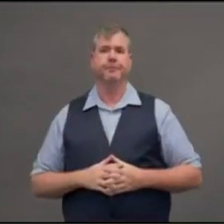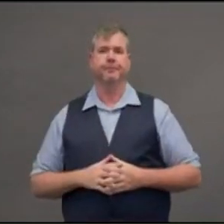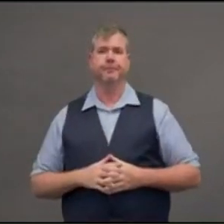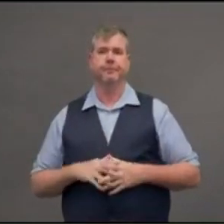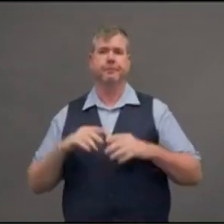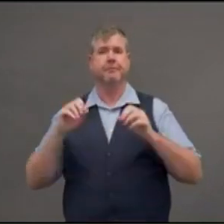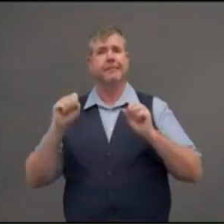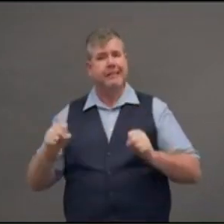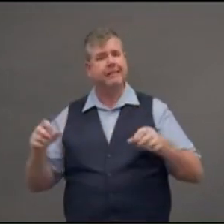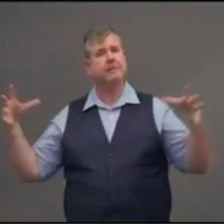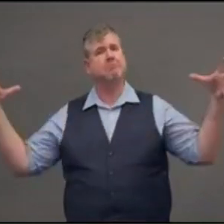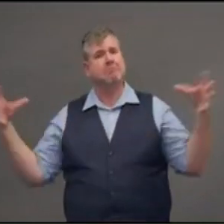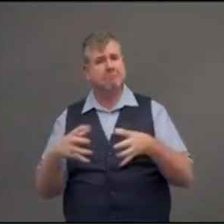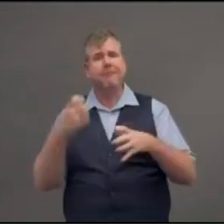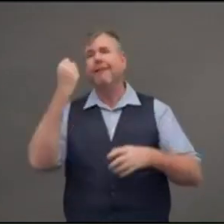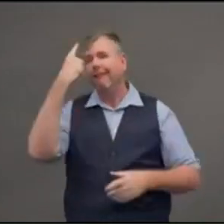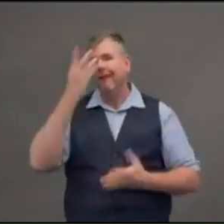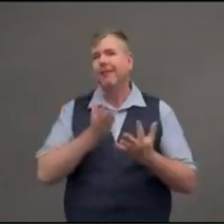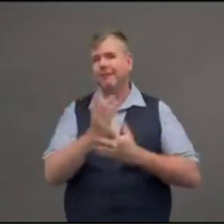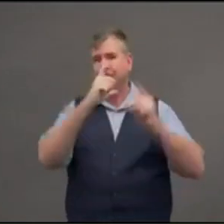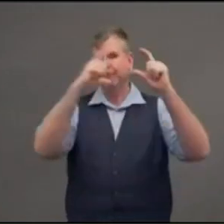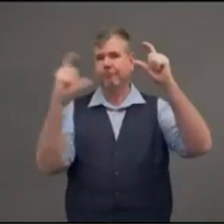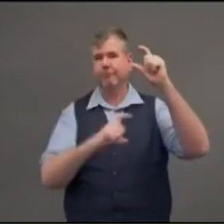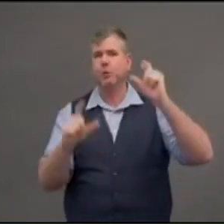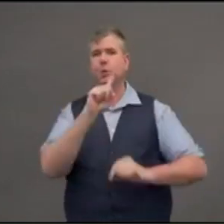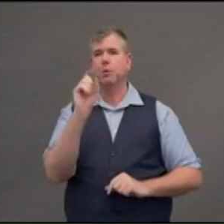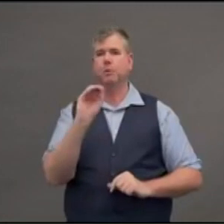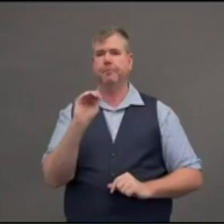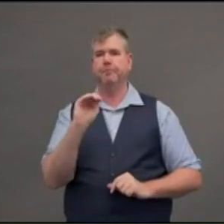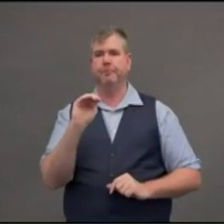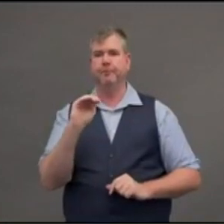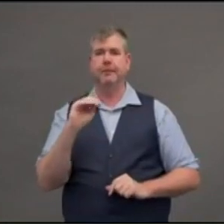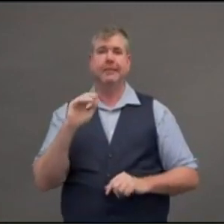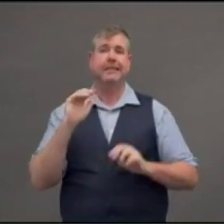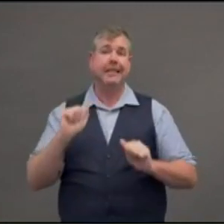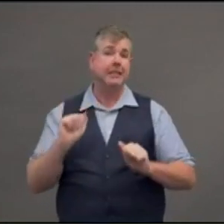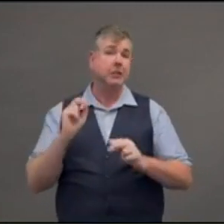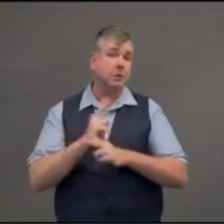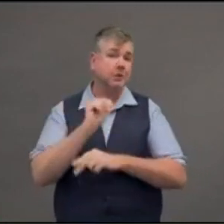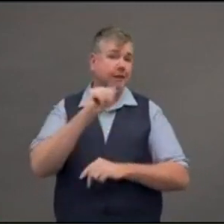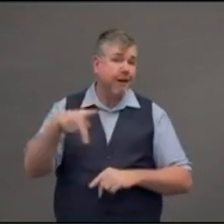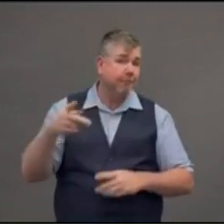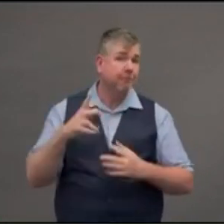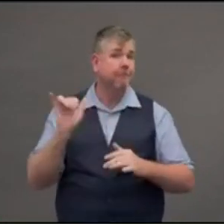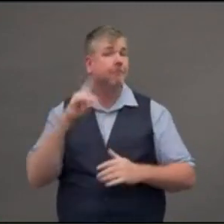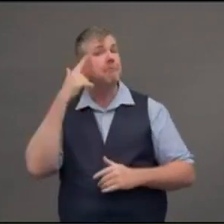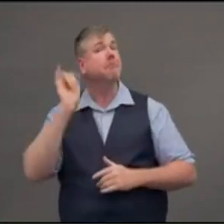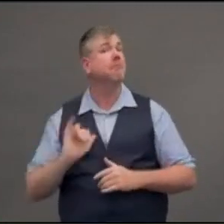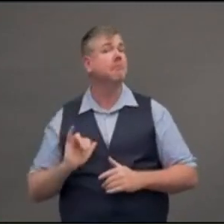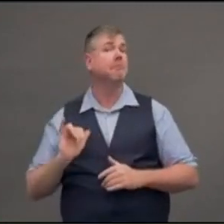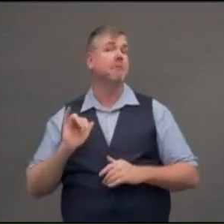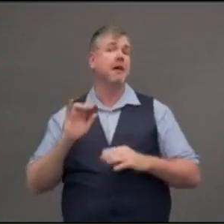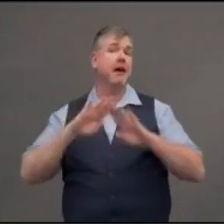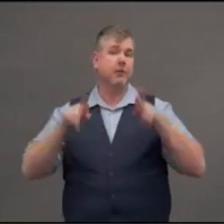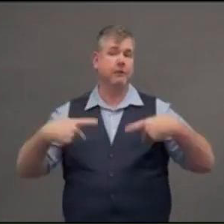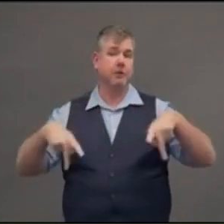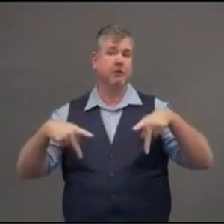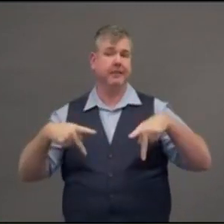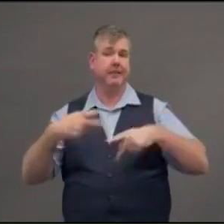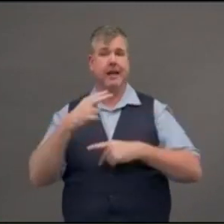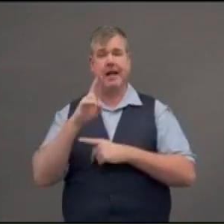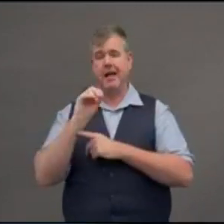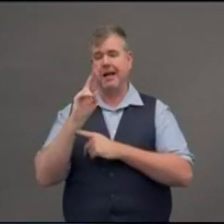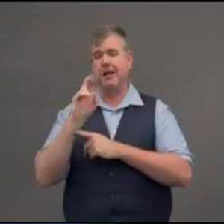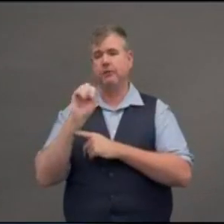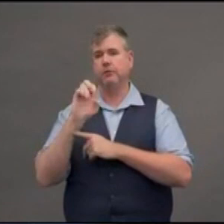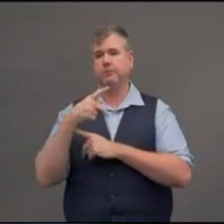other apps like the House Party or any other app that you find out. Yeah. So when all of